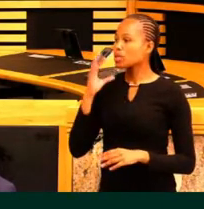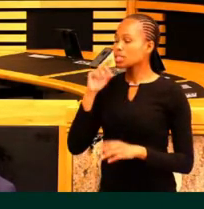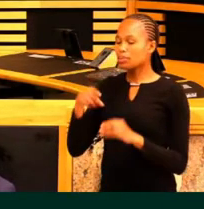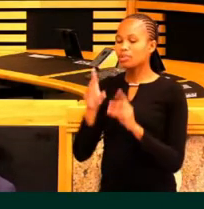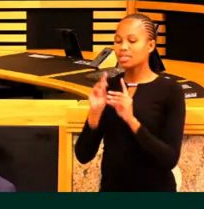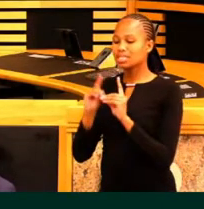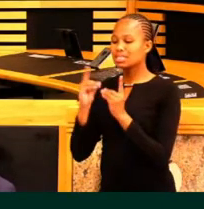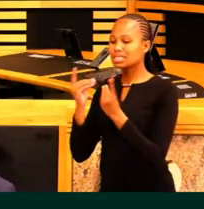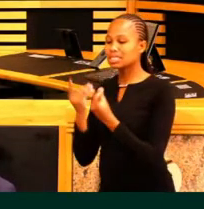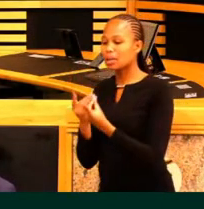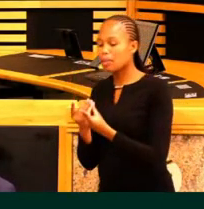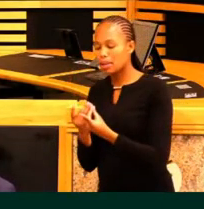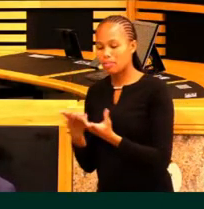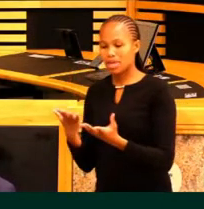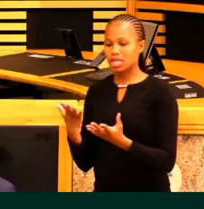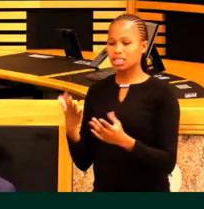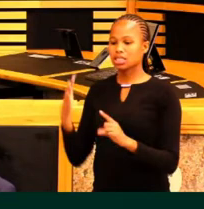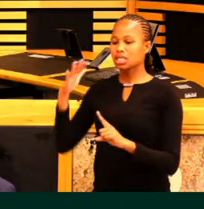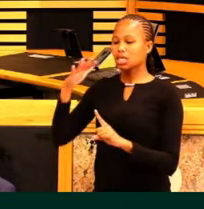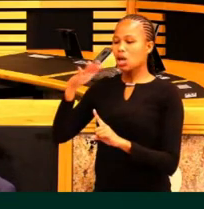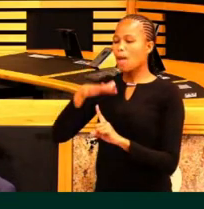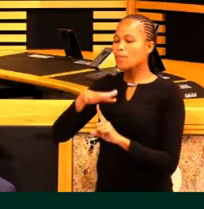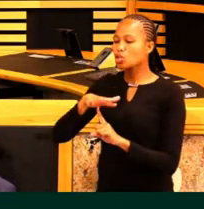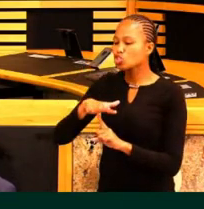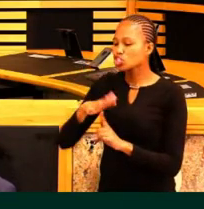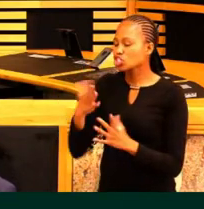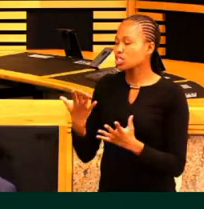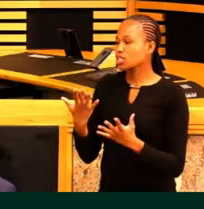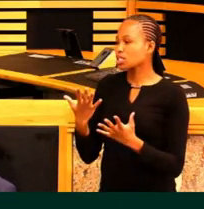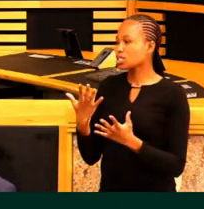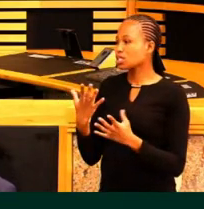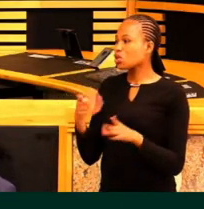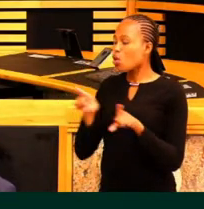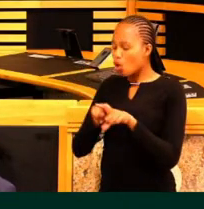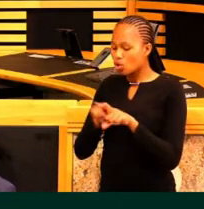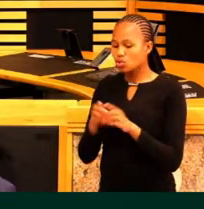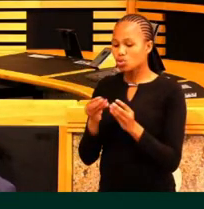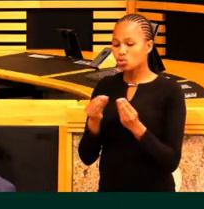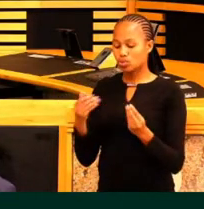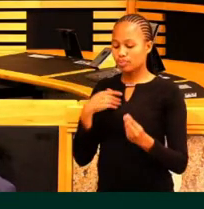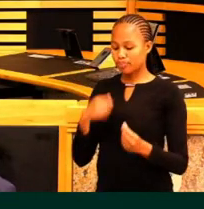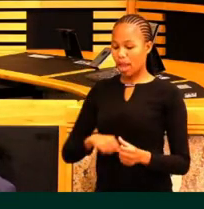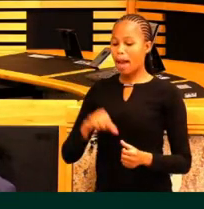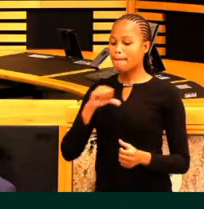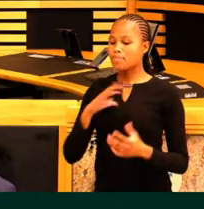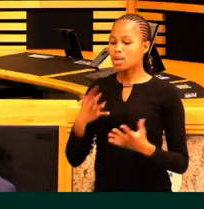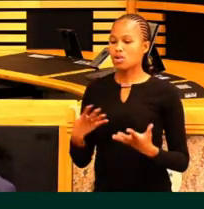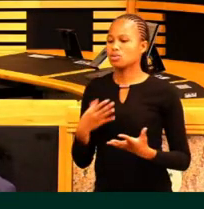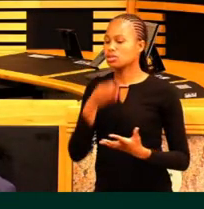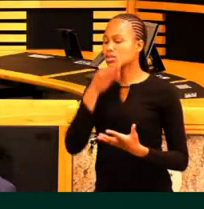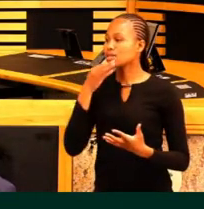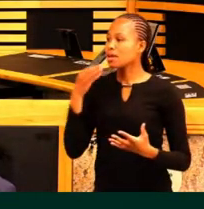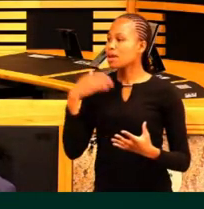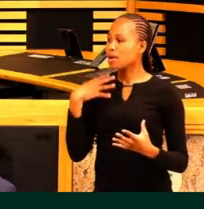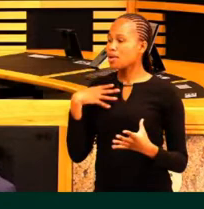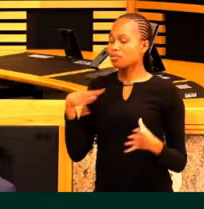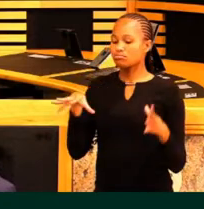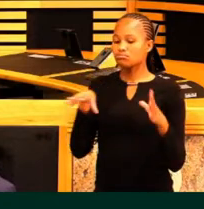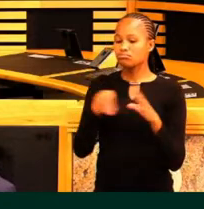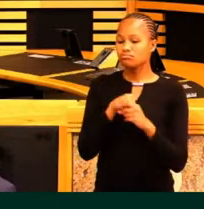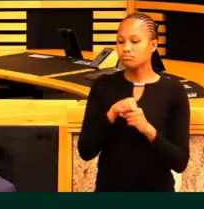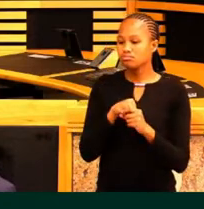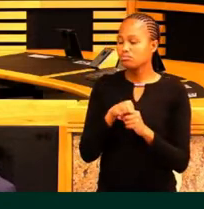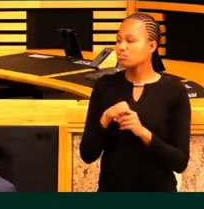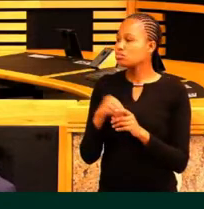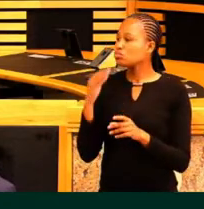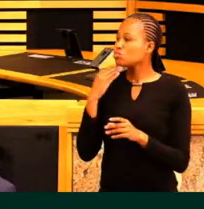or positions and then on the solution I am proud to say that I was part of a delegation that went